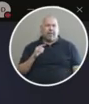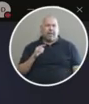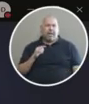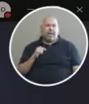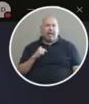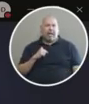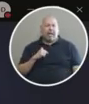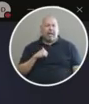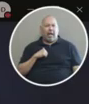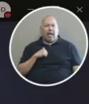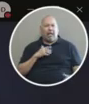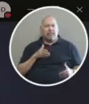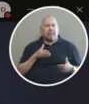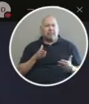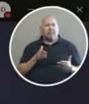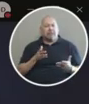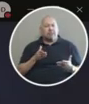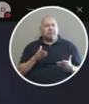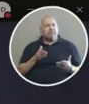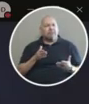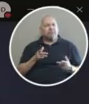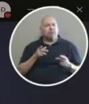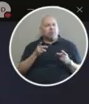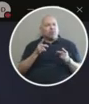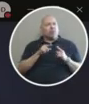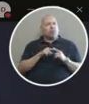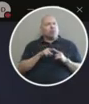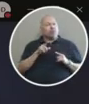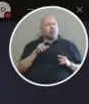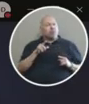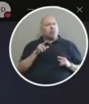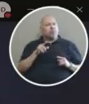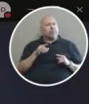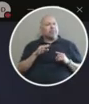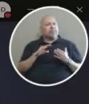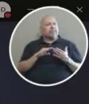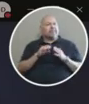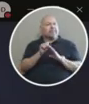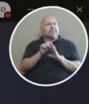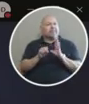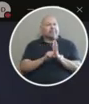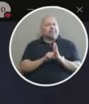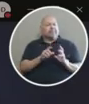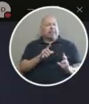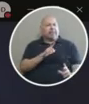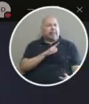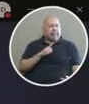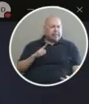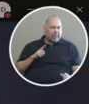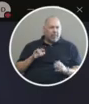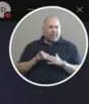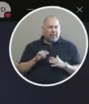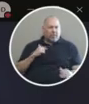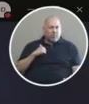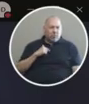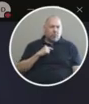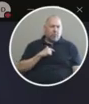I've drafted a proposal and sent it toward the state legislature that